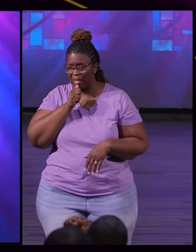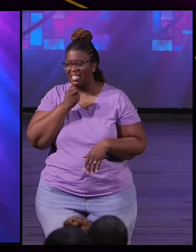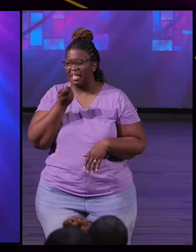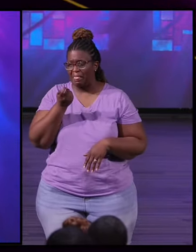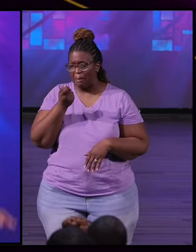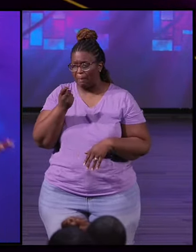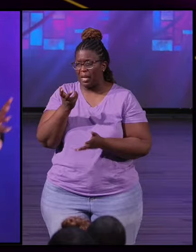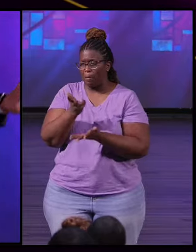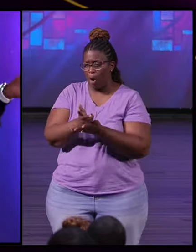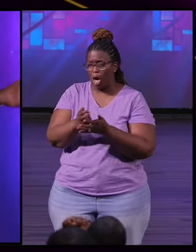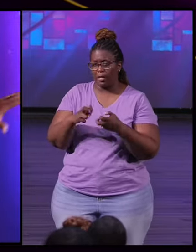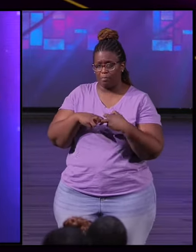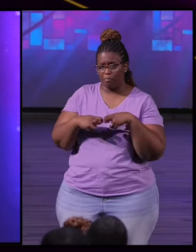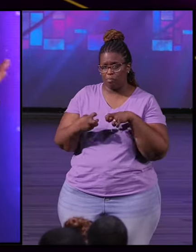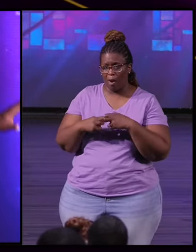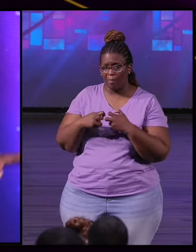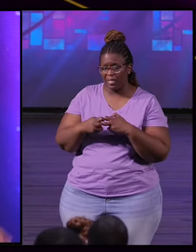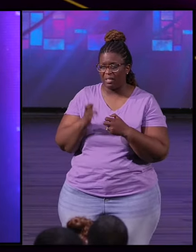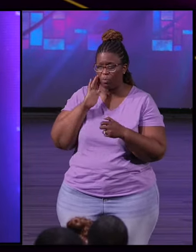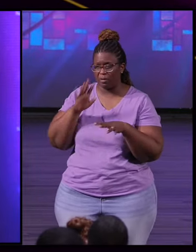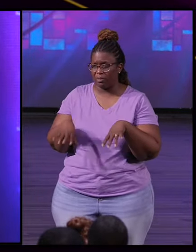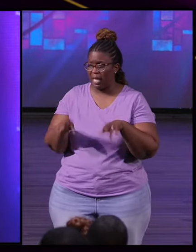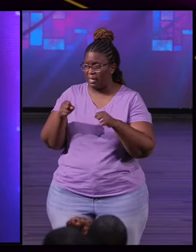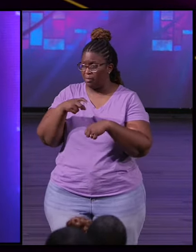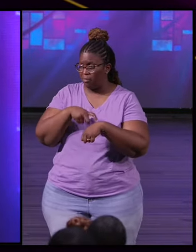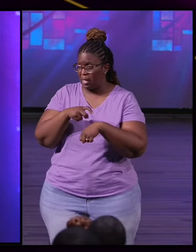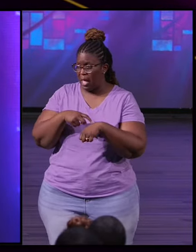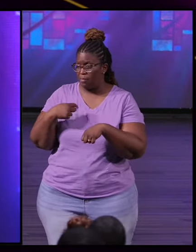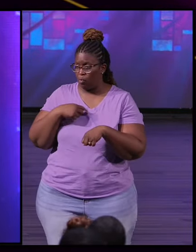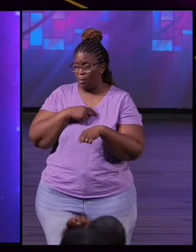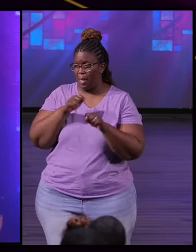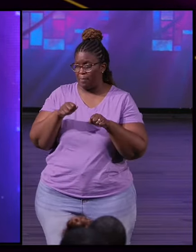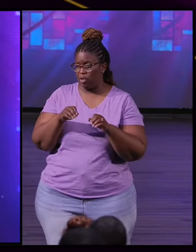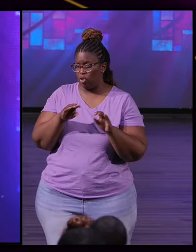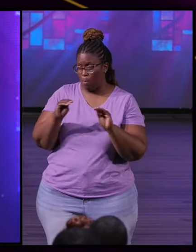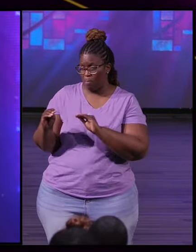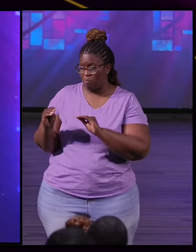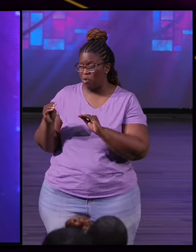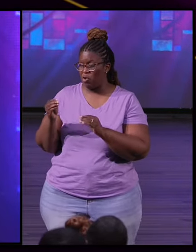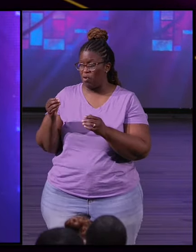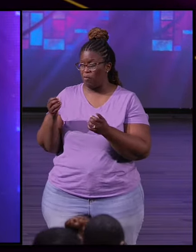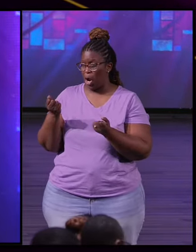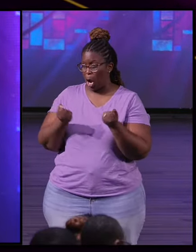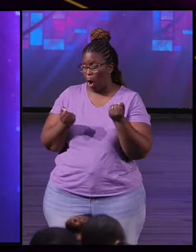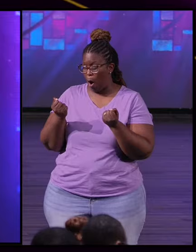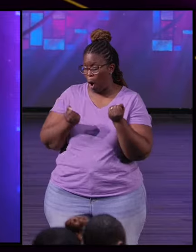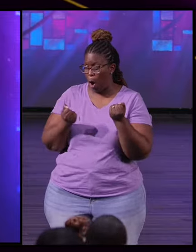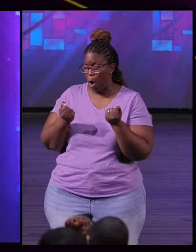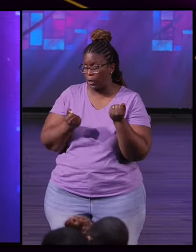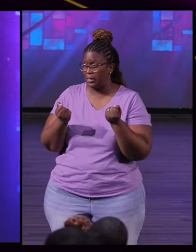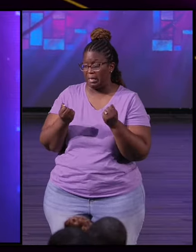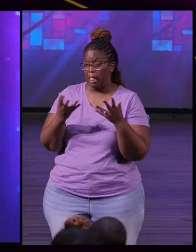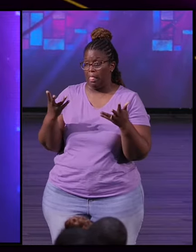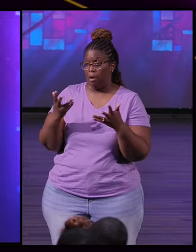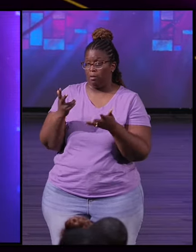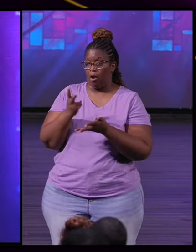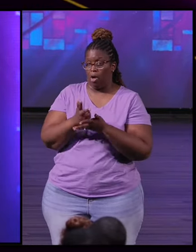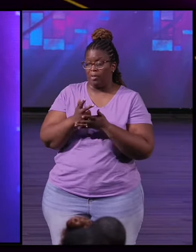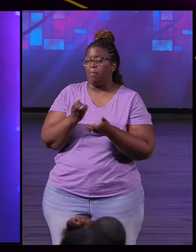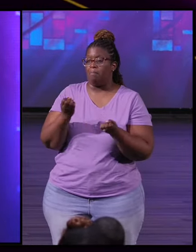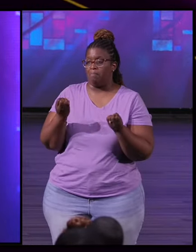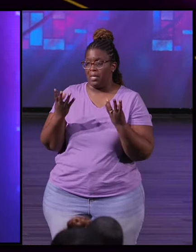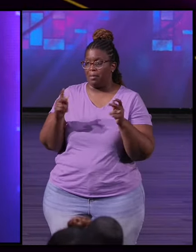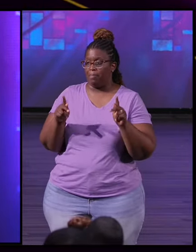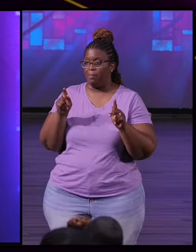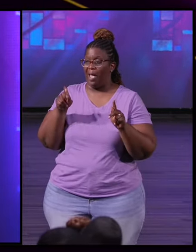parking problem. It's going to take a minute for us to be able to move vehicles. We're really crowded out there. Some of us need to leave right away, but